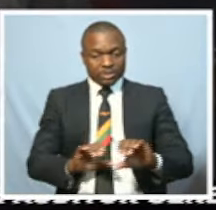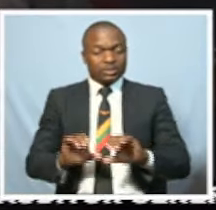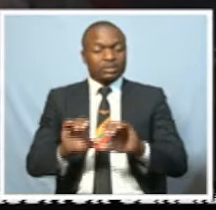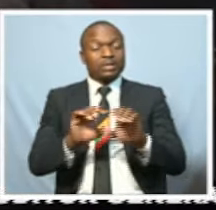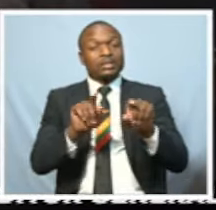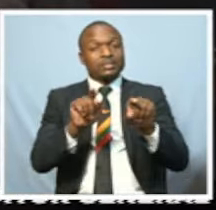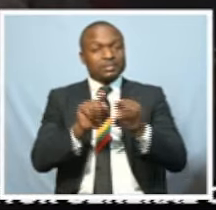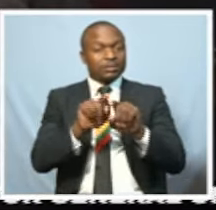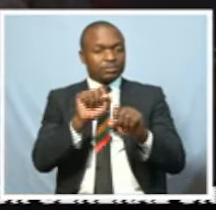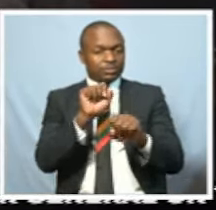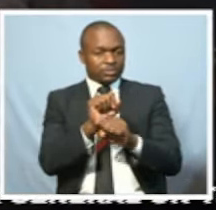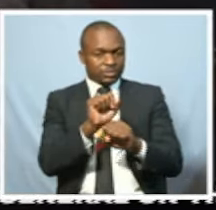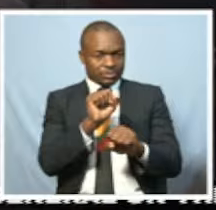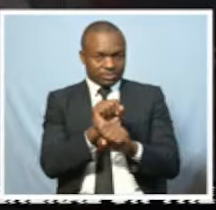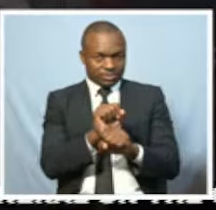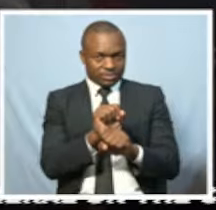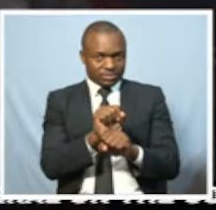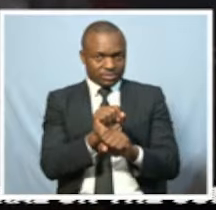that the